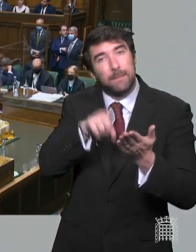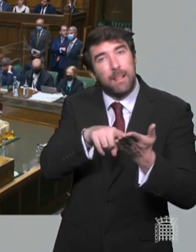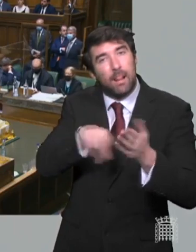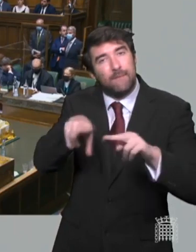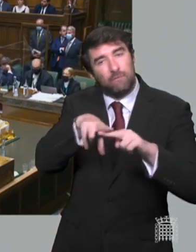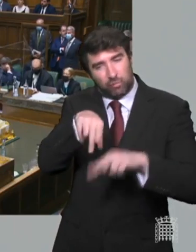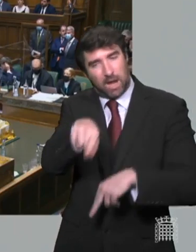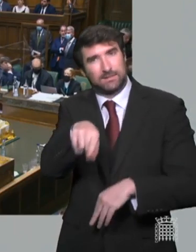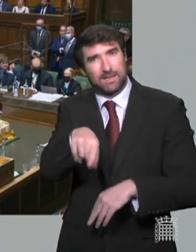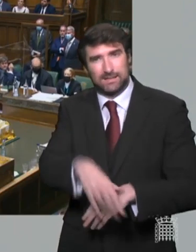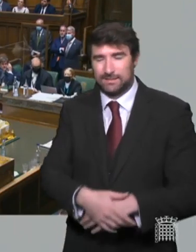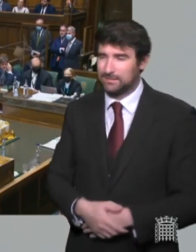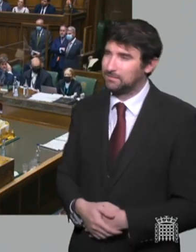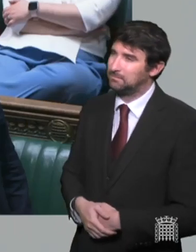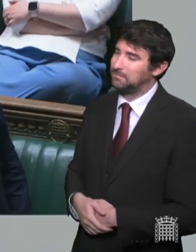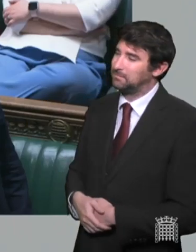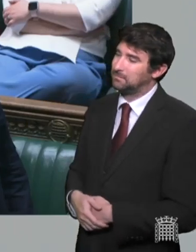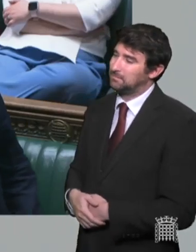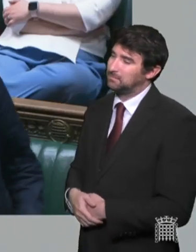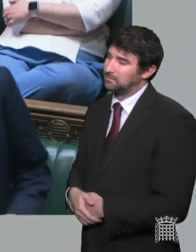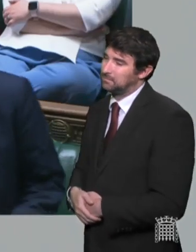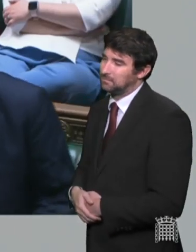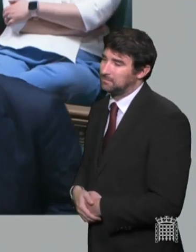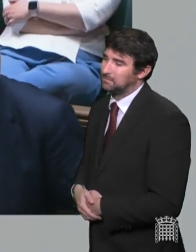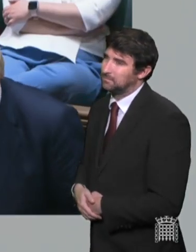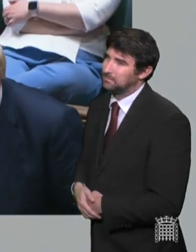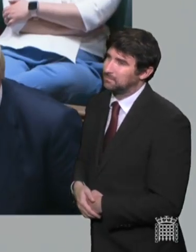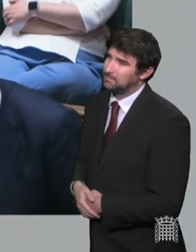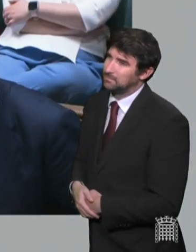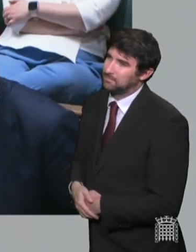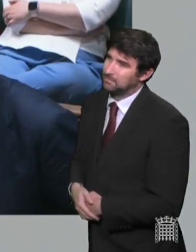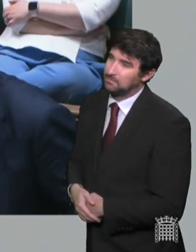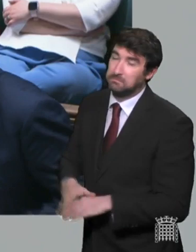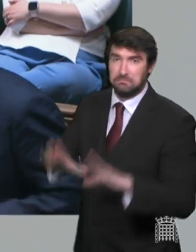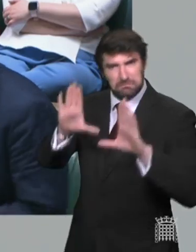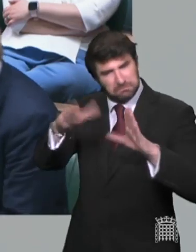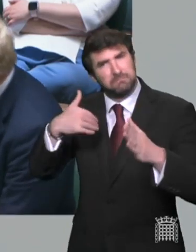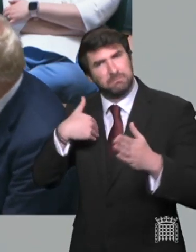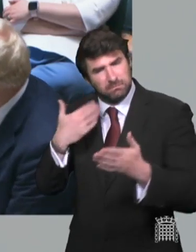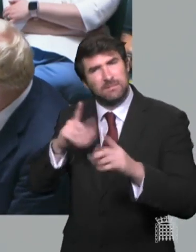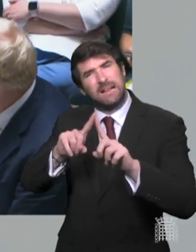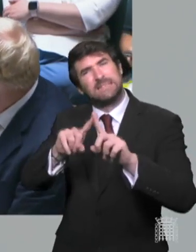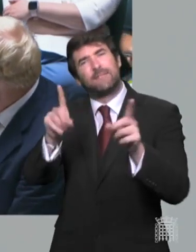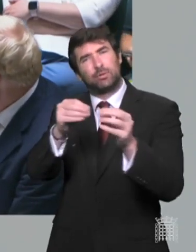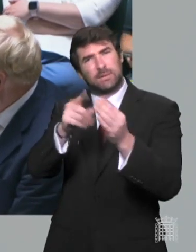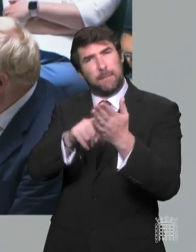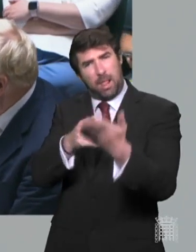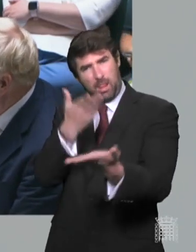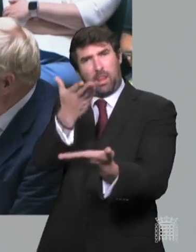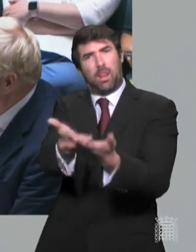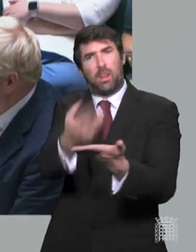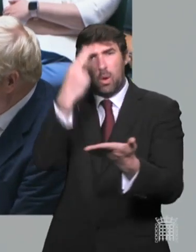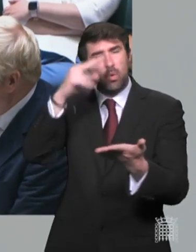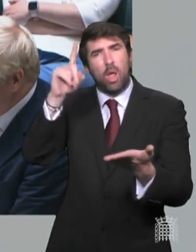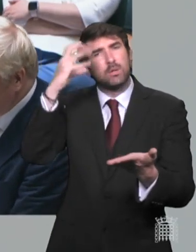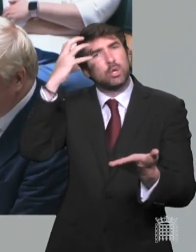Mr Speaker, what I can tell him is that we have brought forward the Sovereign Borders Bill, which, of course, will no